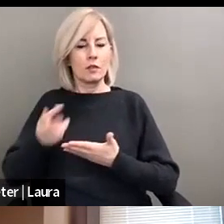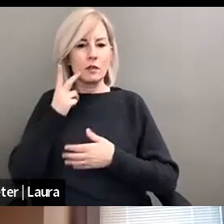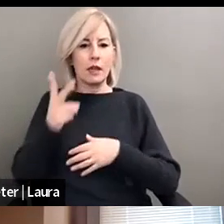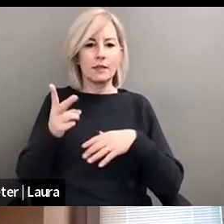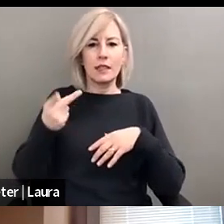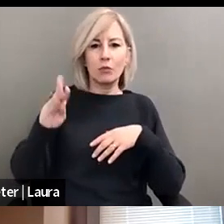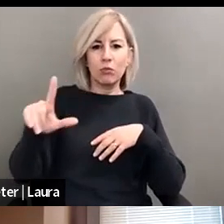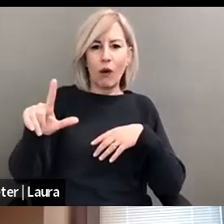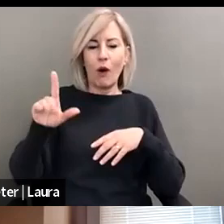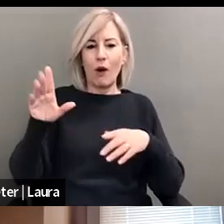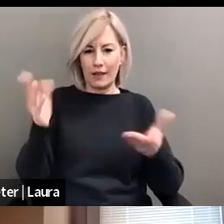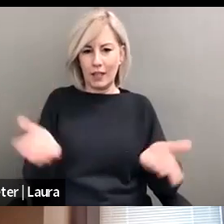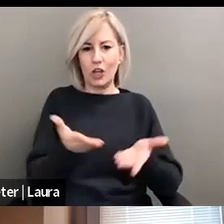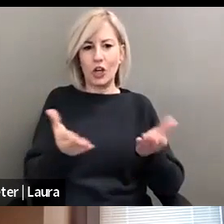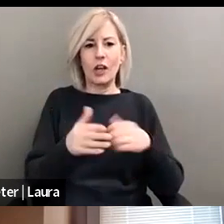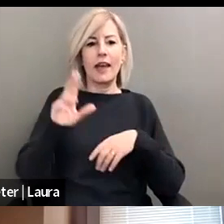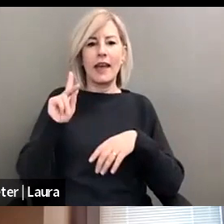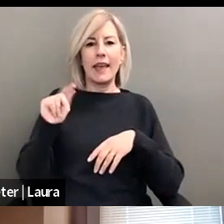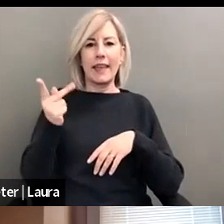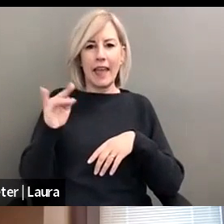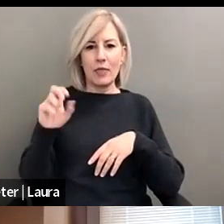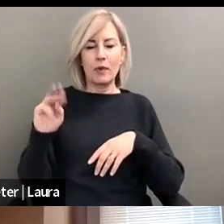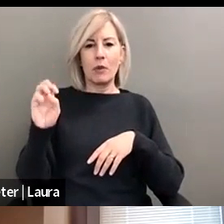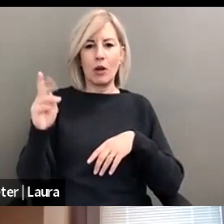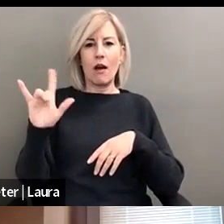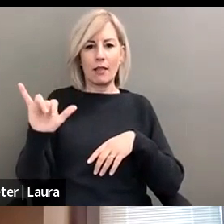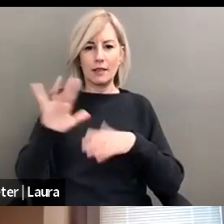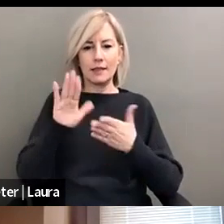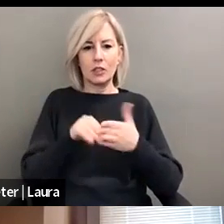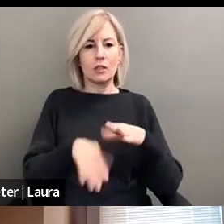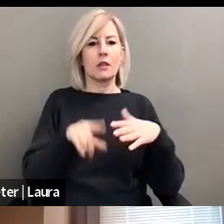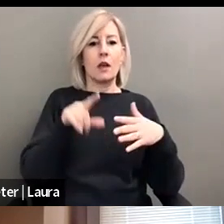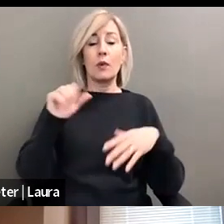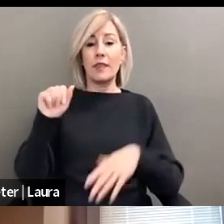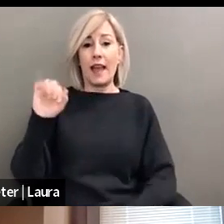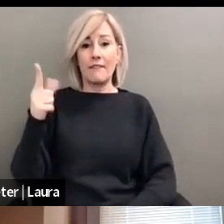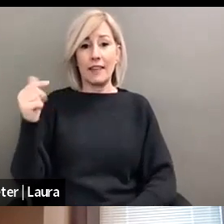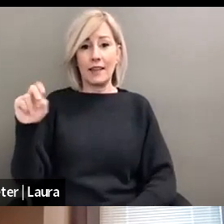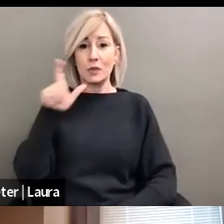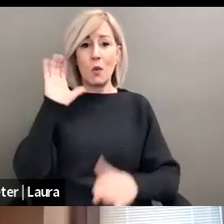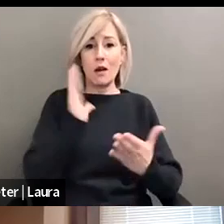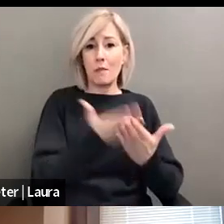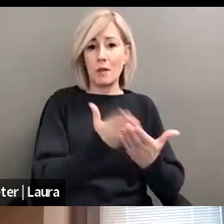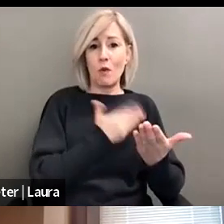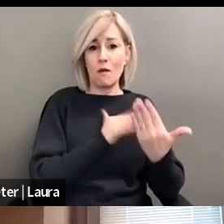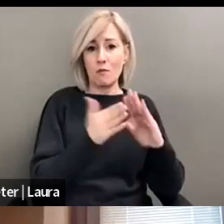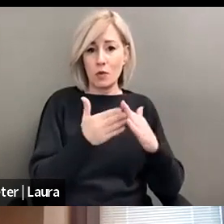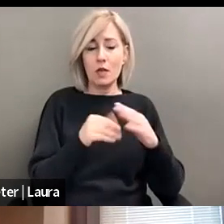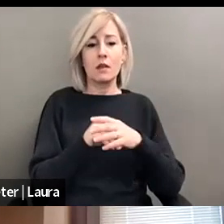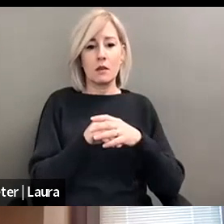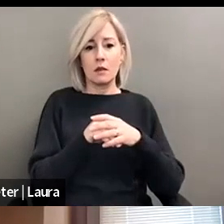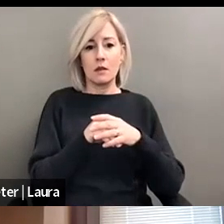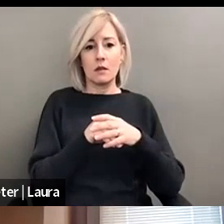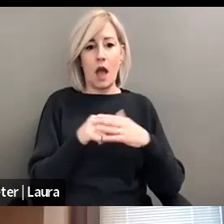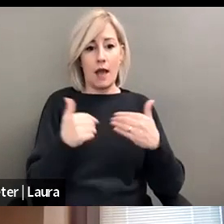Land on here, and with Catherine McCauley Center, and with the Afghanis that are coming, into our community. And if